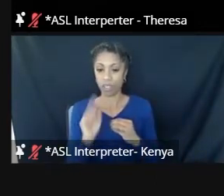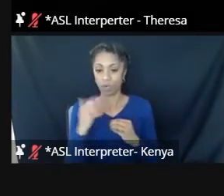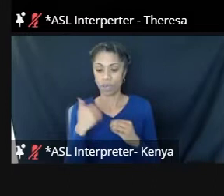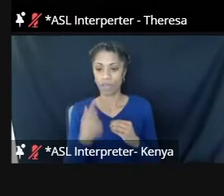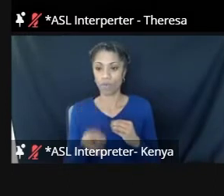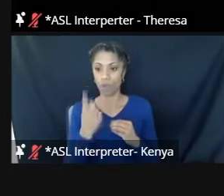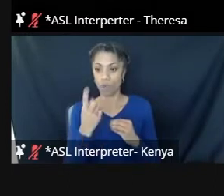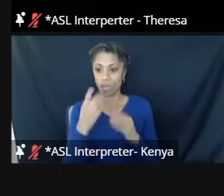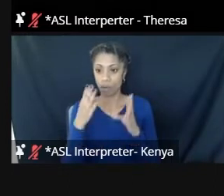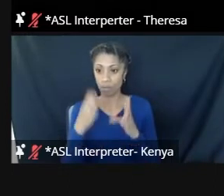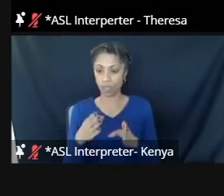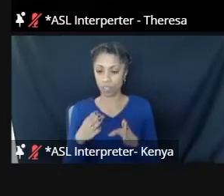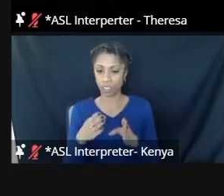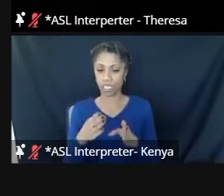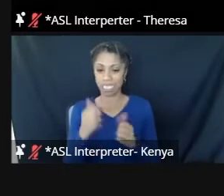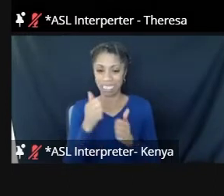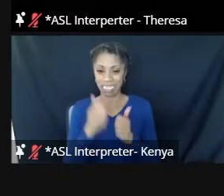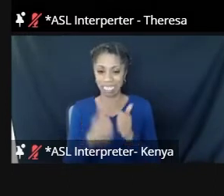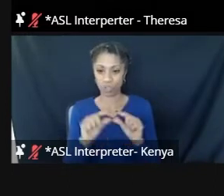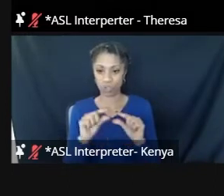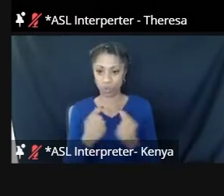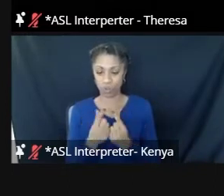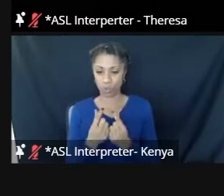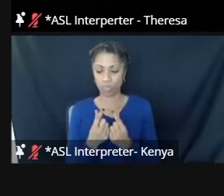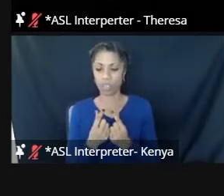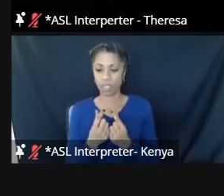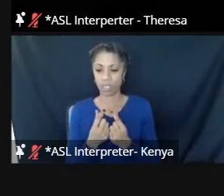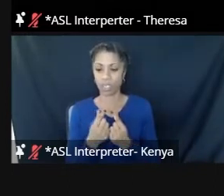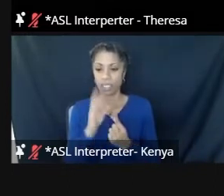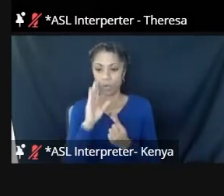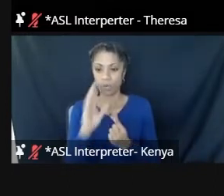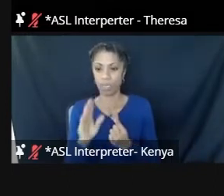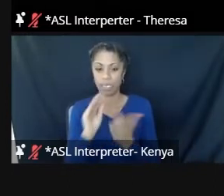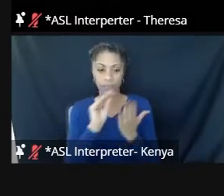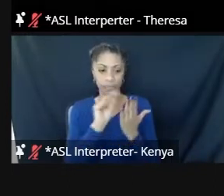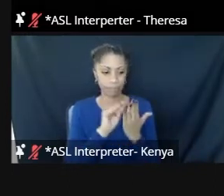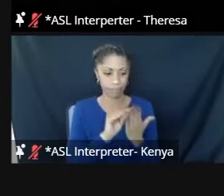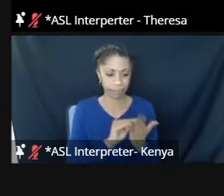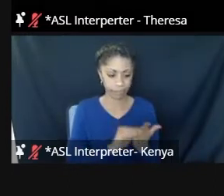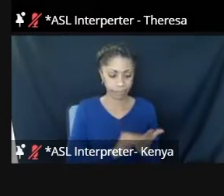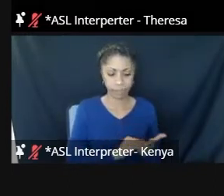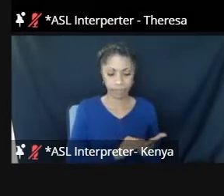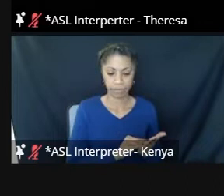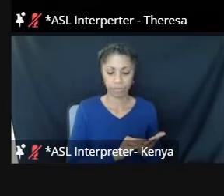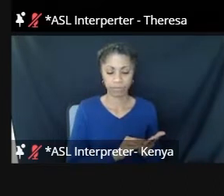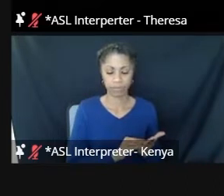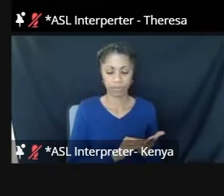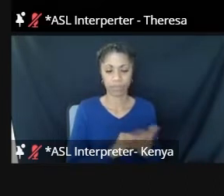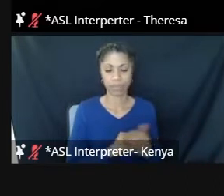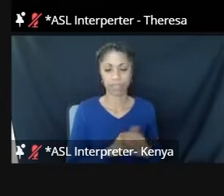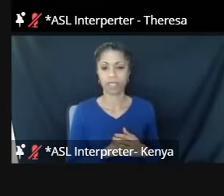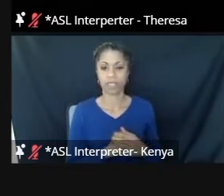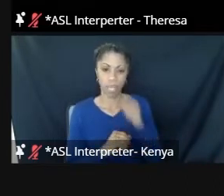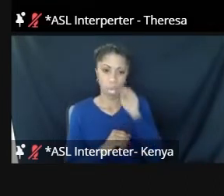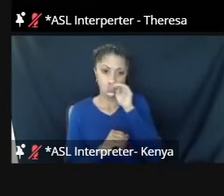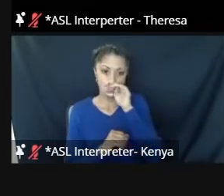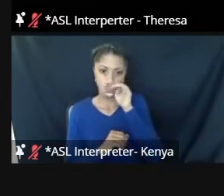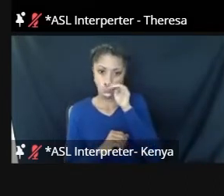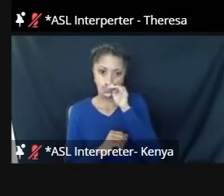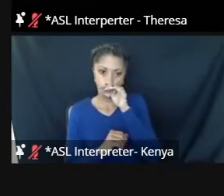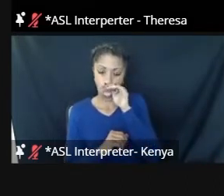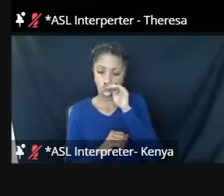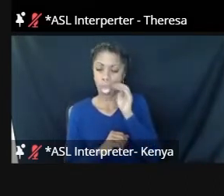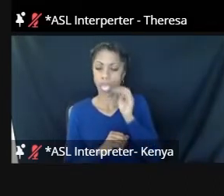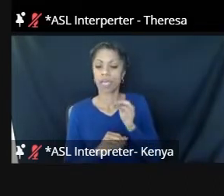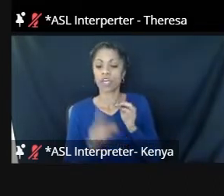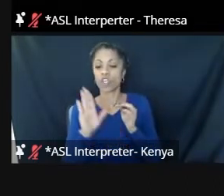who's going to be designated as a note taker. And the slides that demonstrate or that describe the